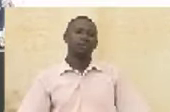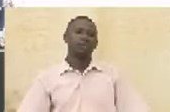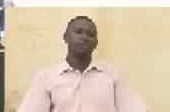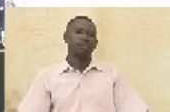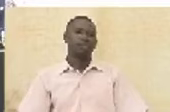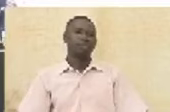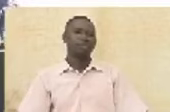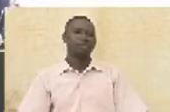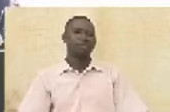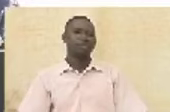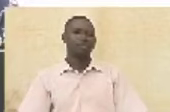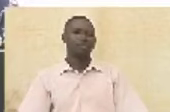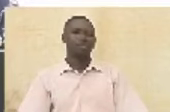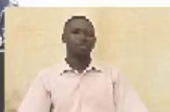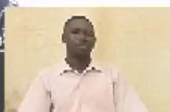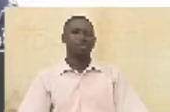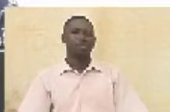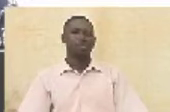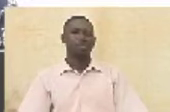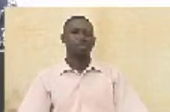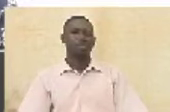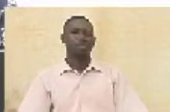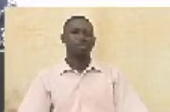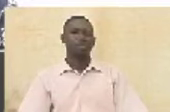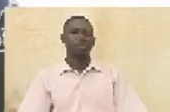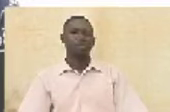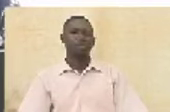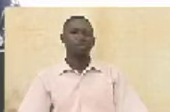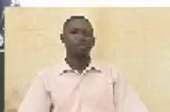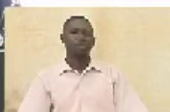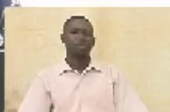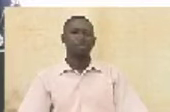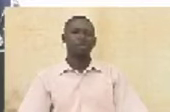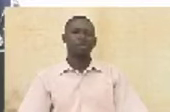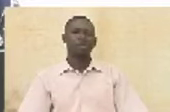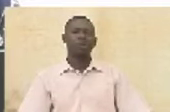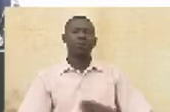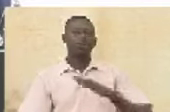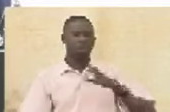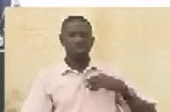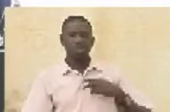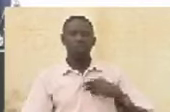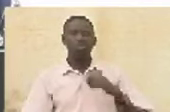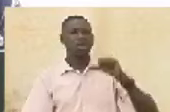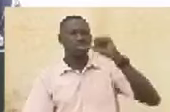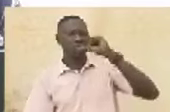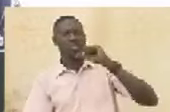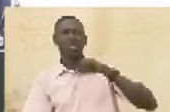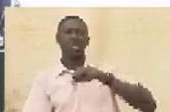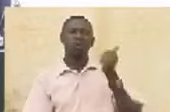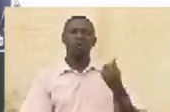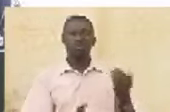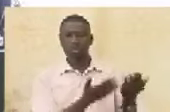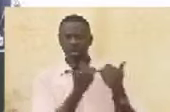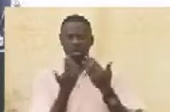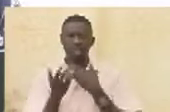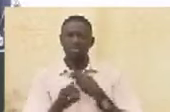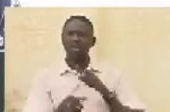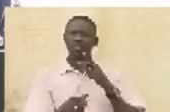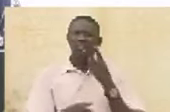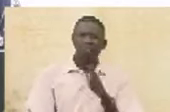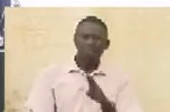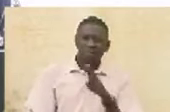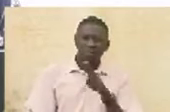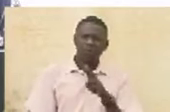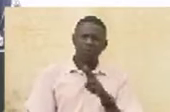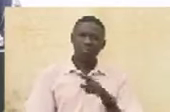and the water you drank, was it the same water? Ye ku jio menna ani ye jio men dila pour ka mori jio men dila ya ming